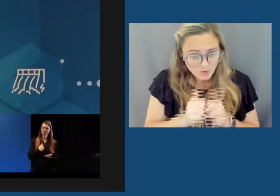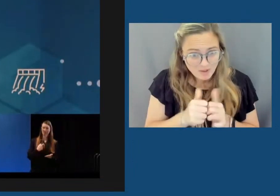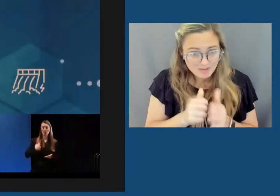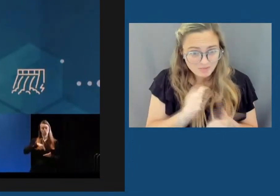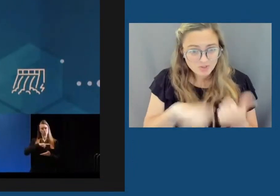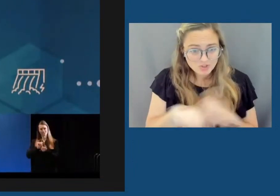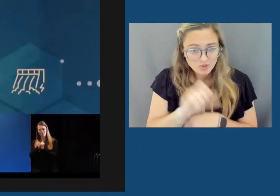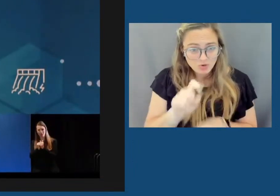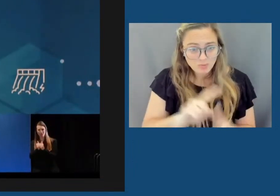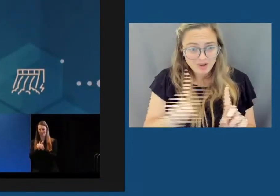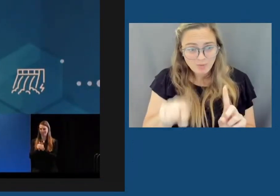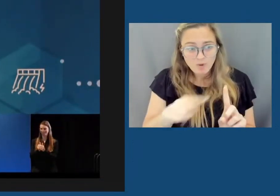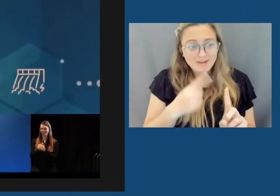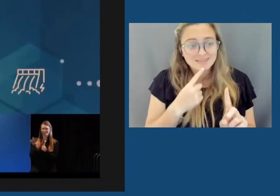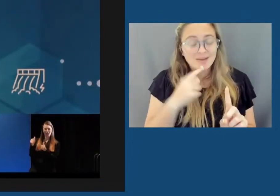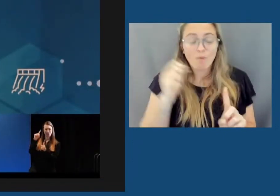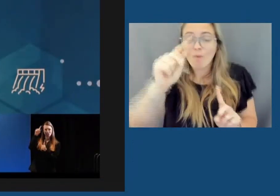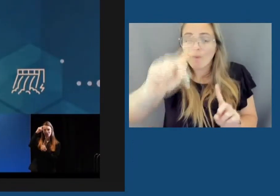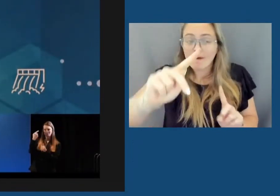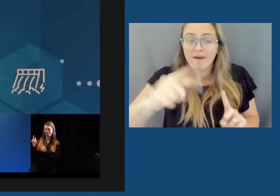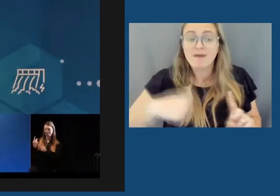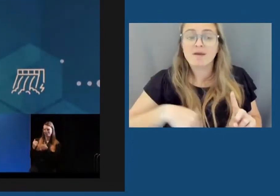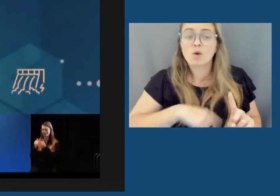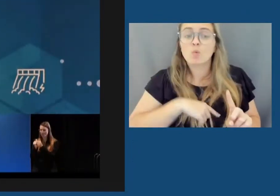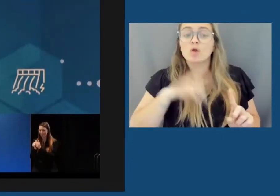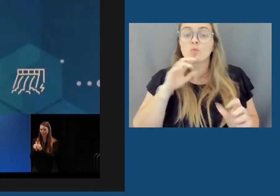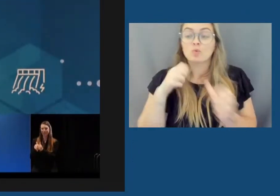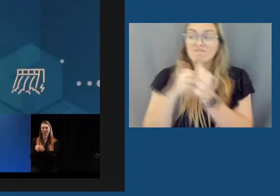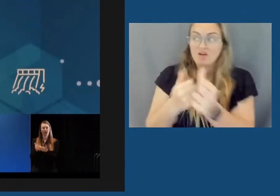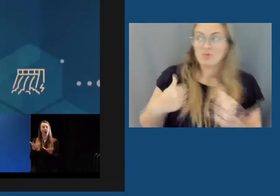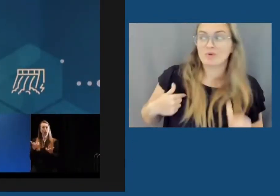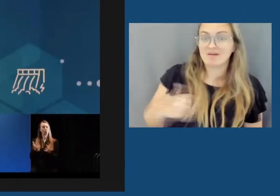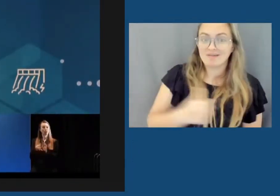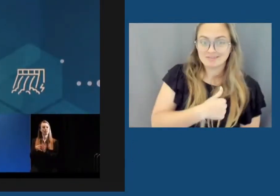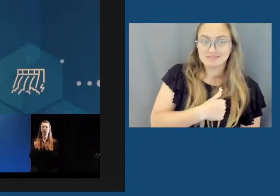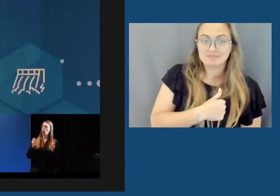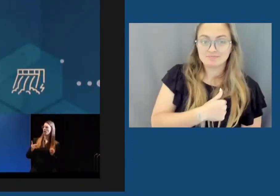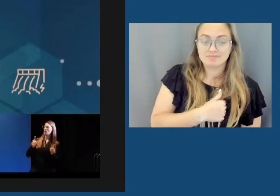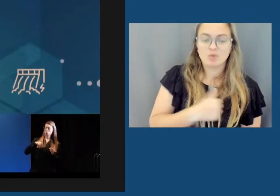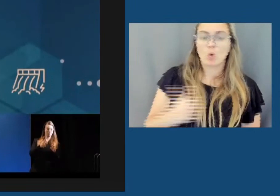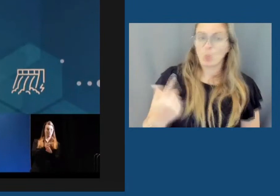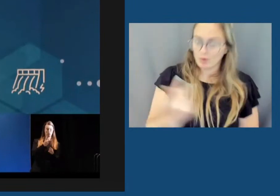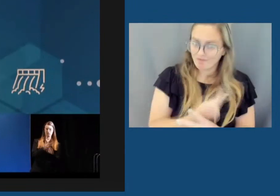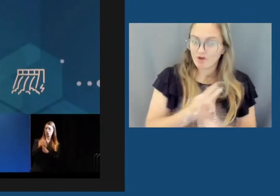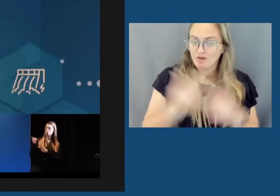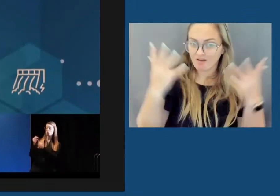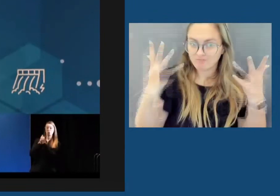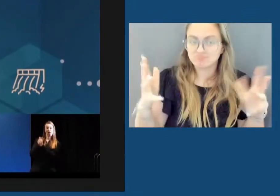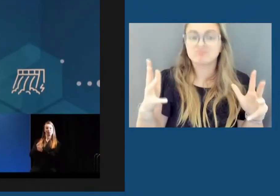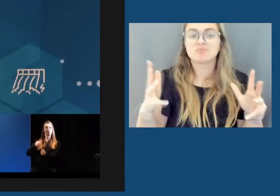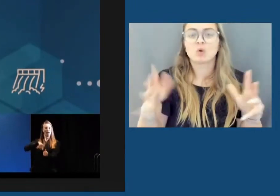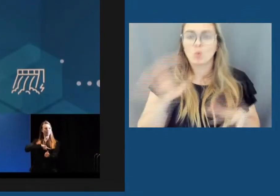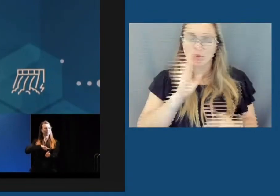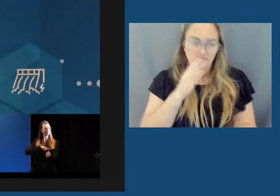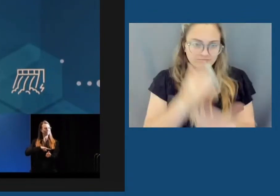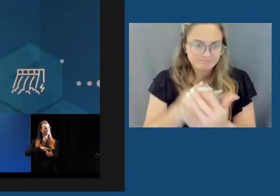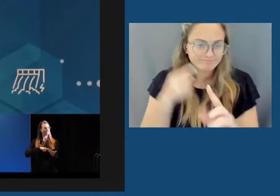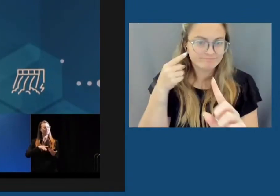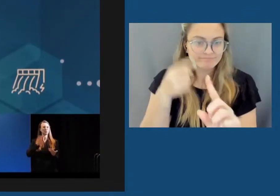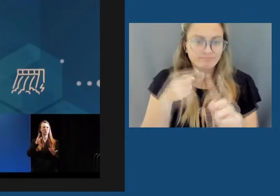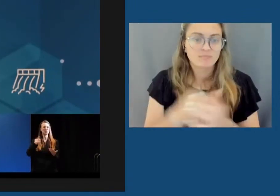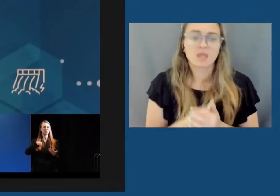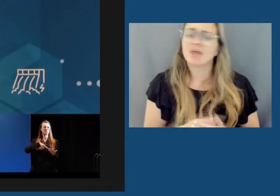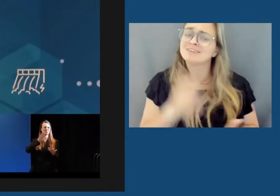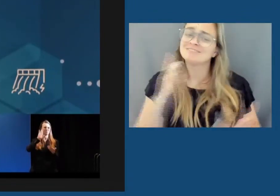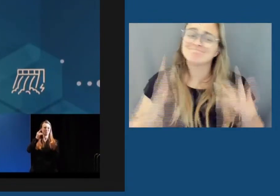want to be able to say, okay, you're going to be following us because we figured it out. We will get there. And I'm so